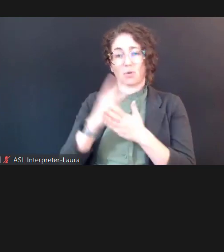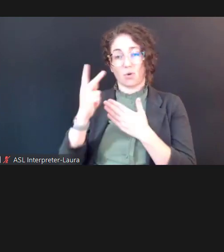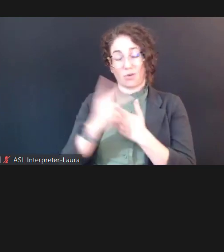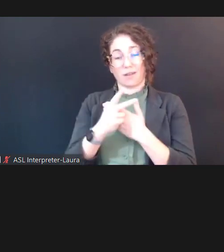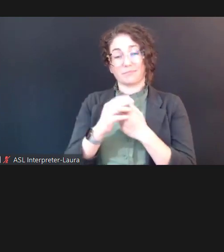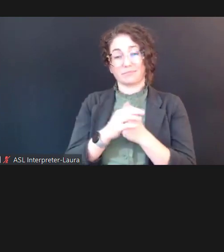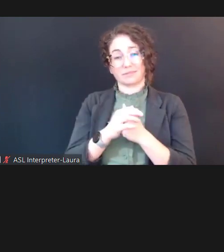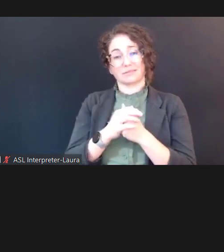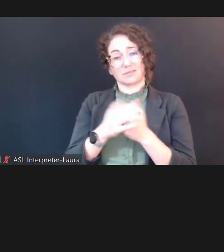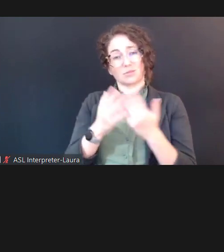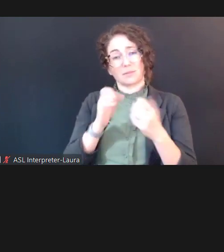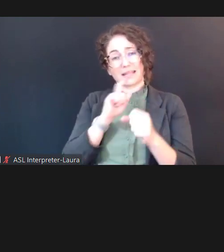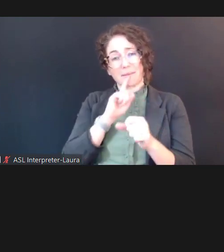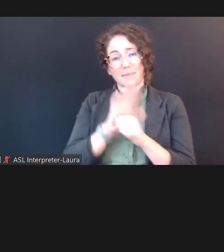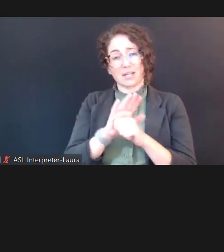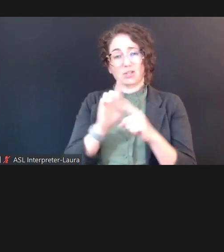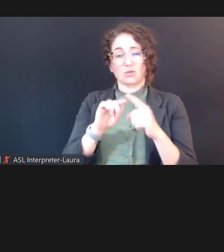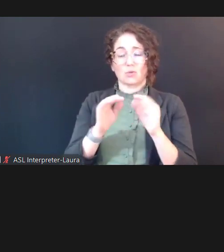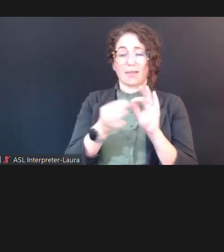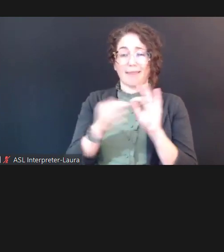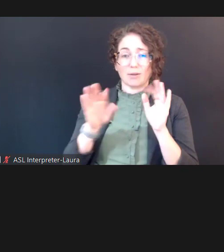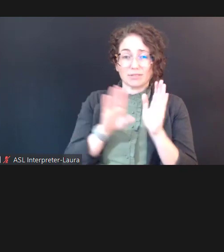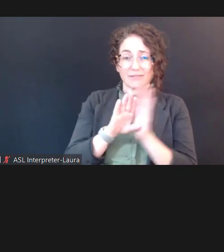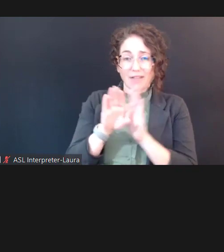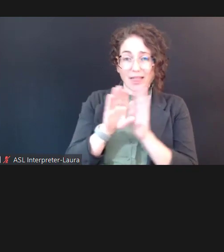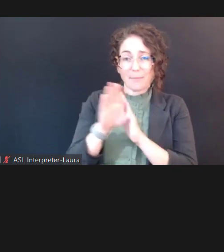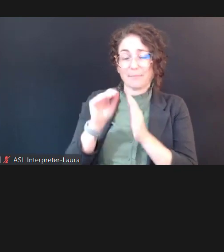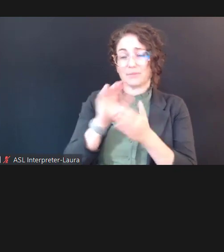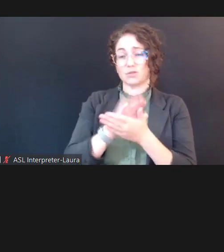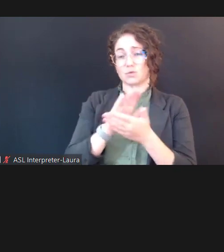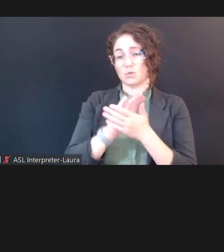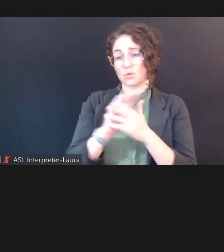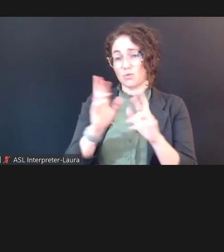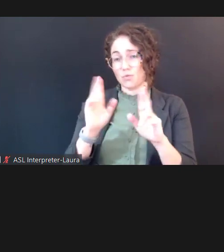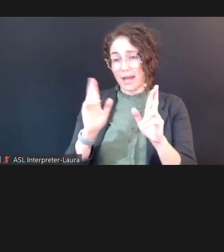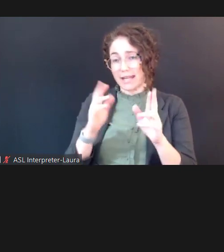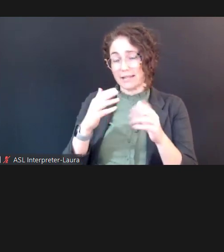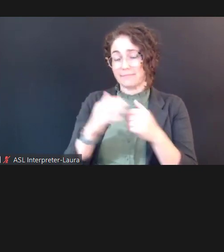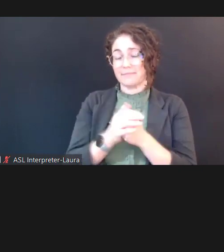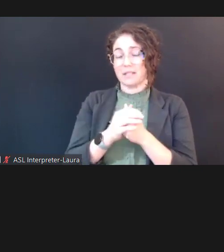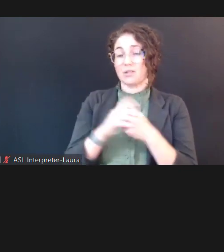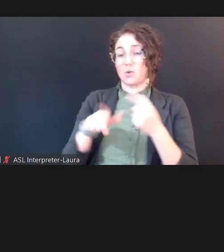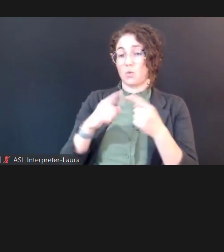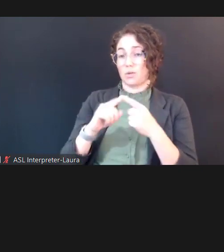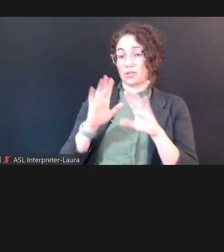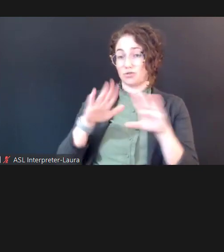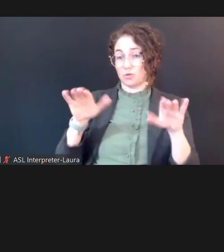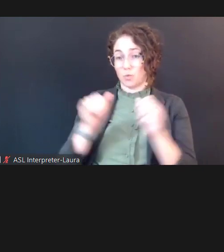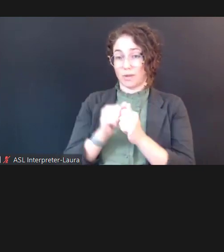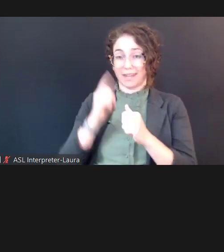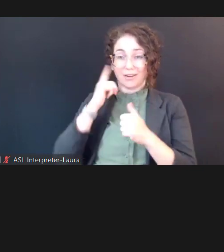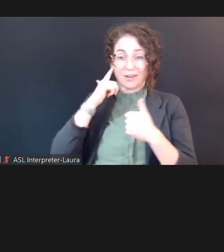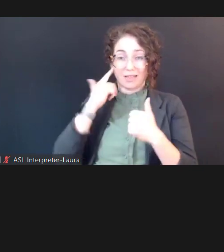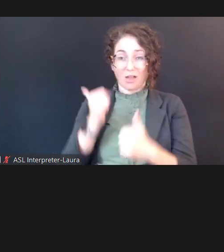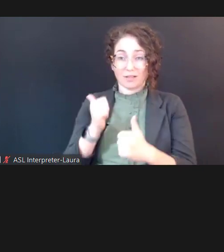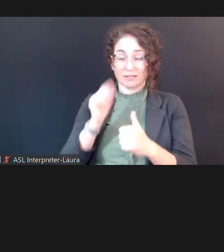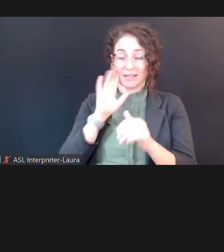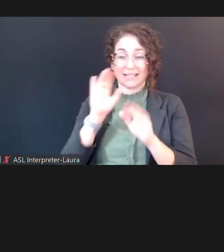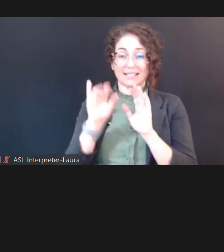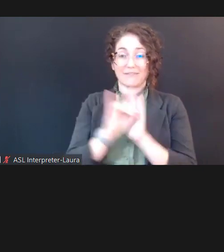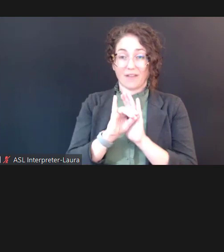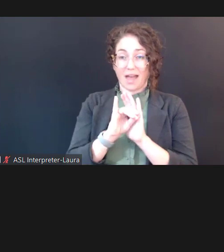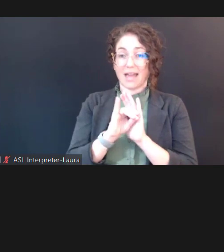that are committed to language development and school readiness. And when children with hearing loss are